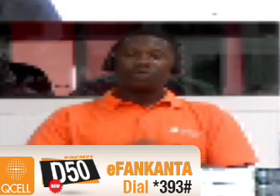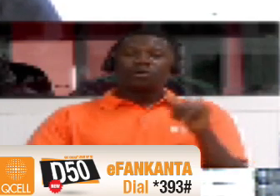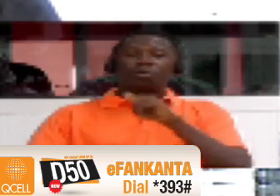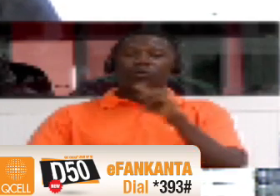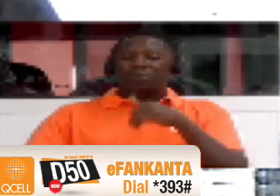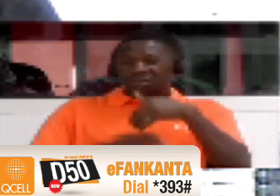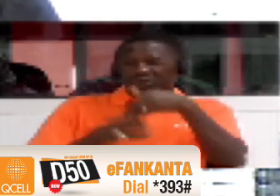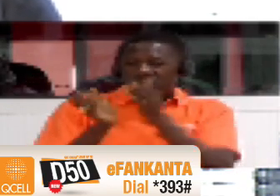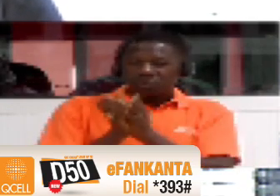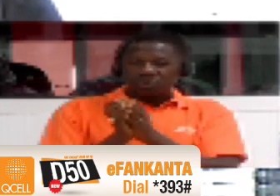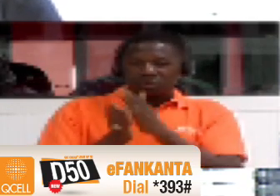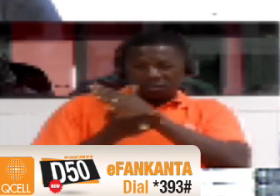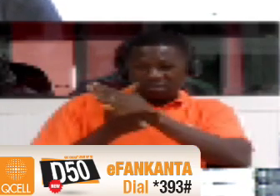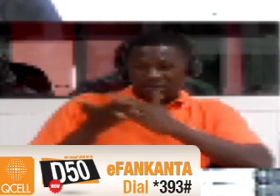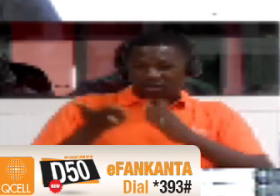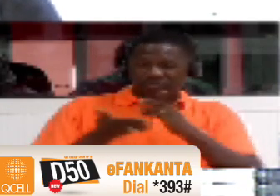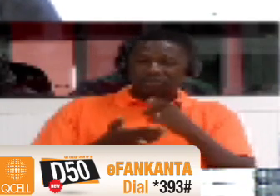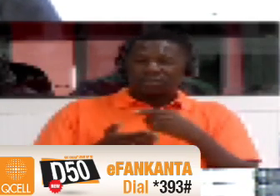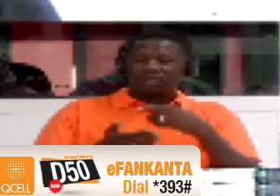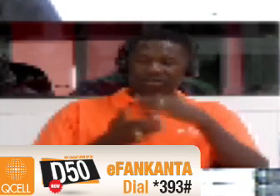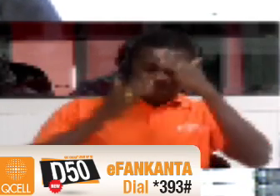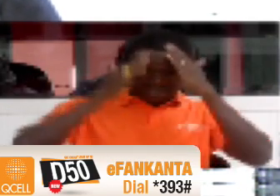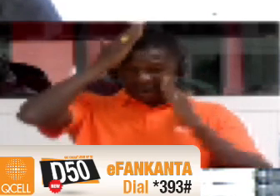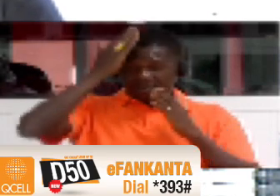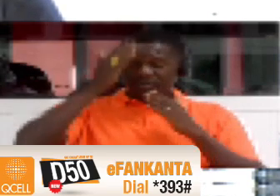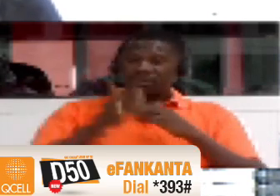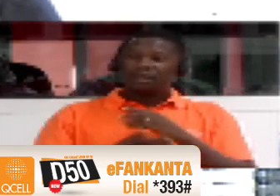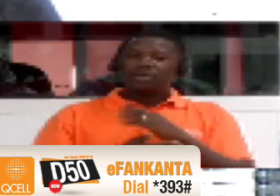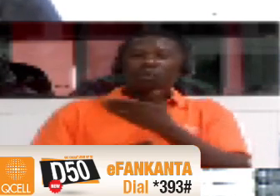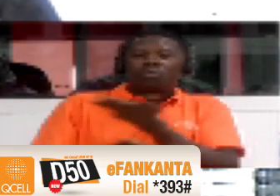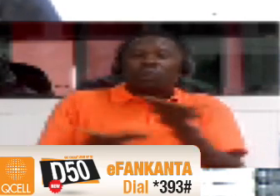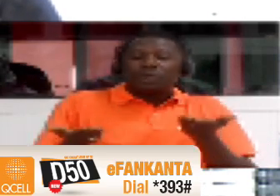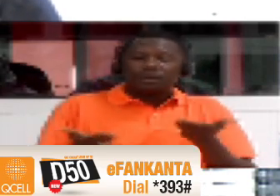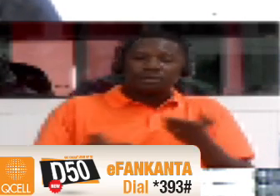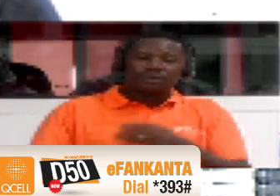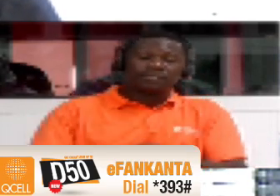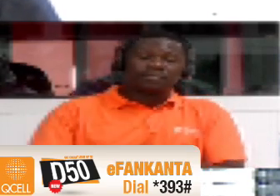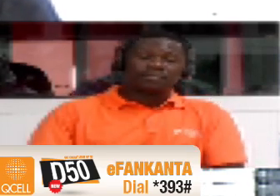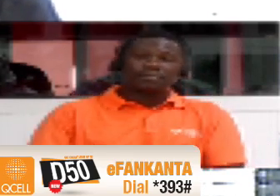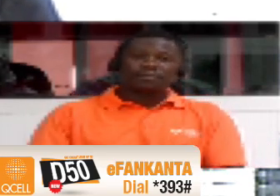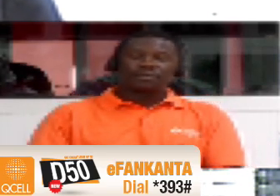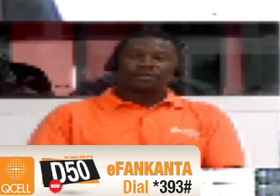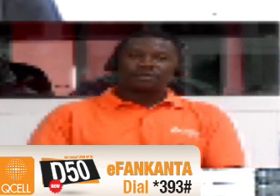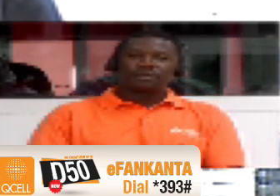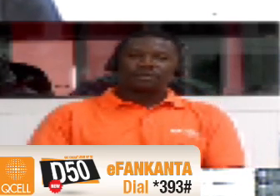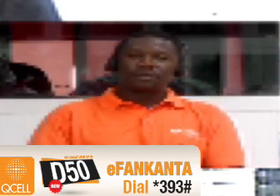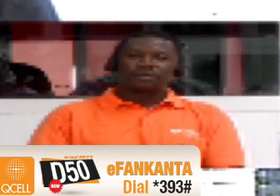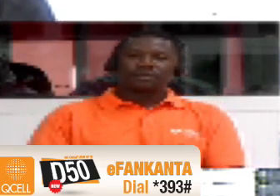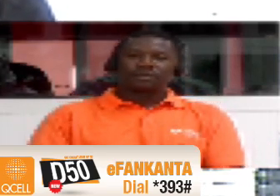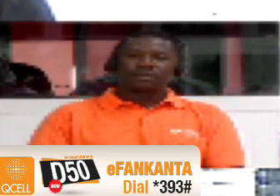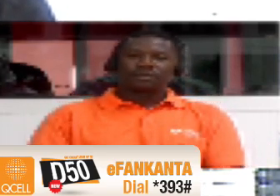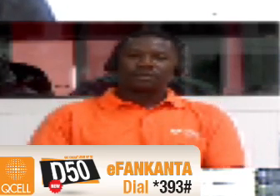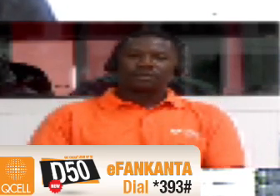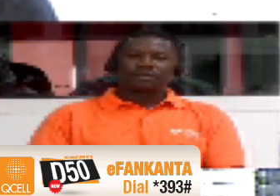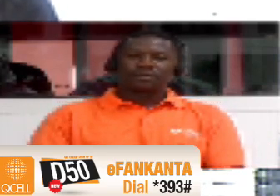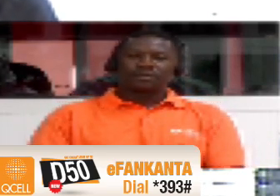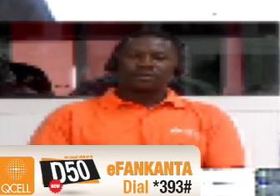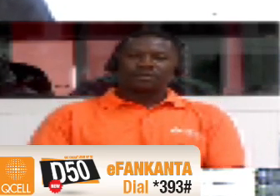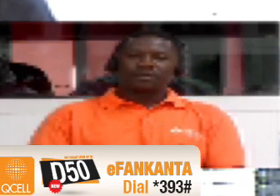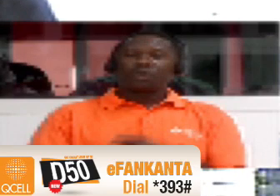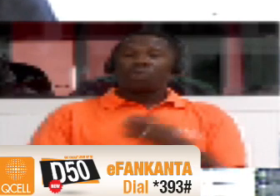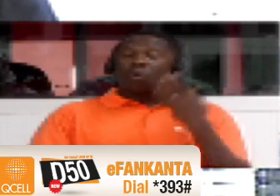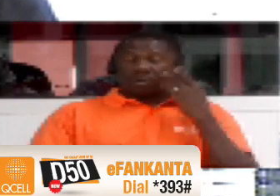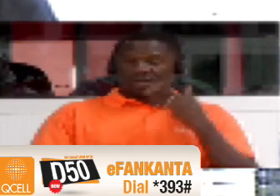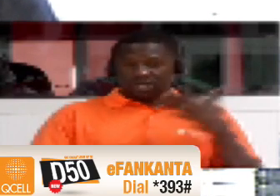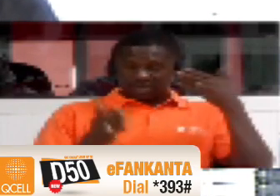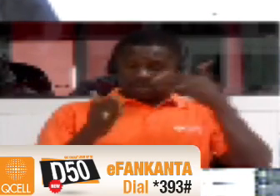of in State House? What unit of the army? Ako sojaro la unit juma ila bunda juma. Ntakuto. Initially, when I